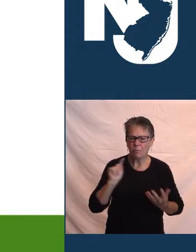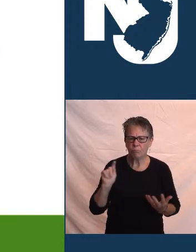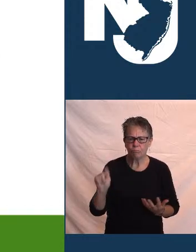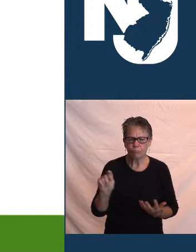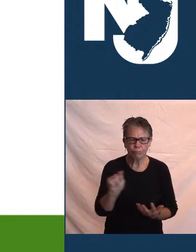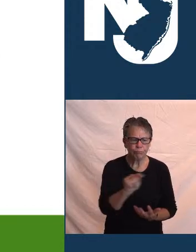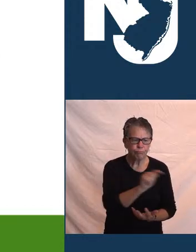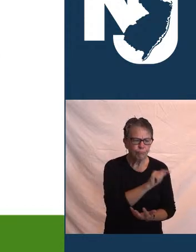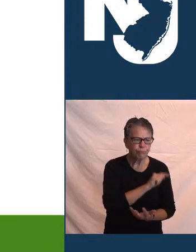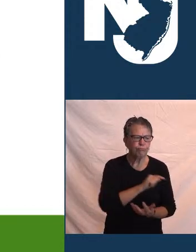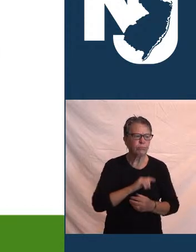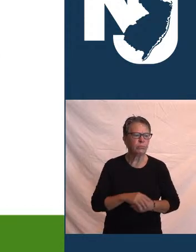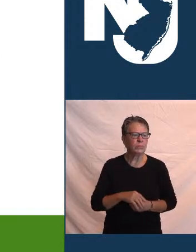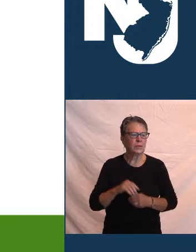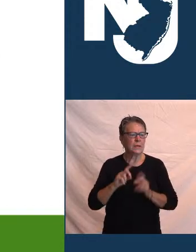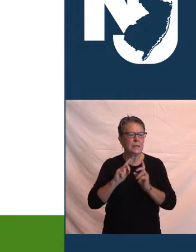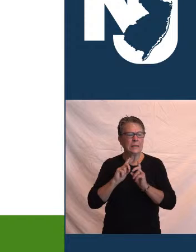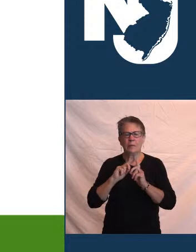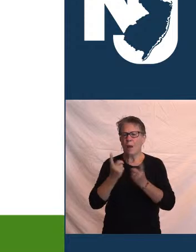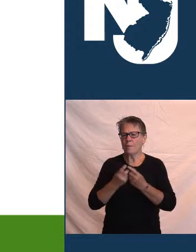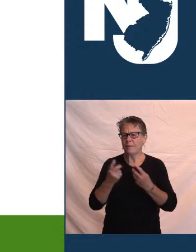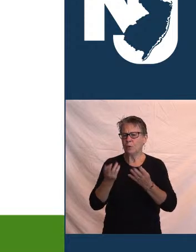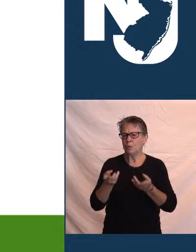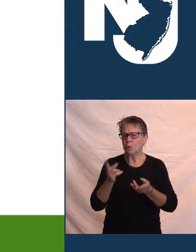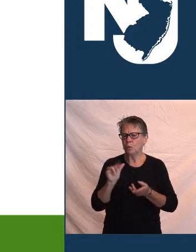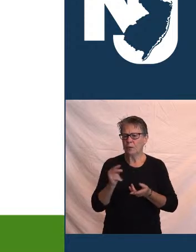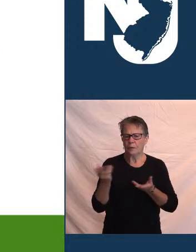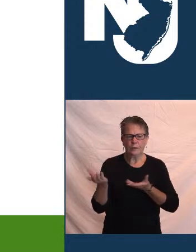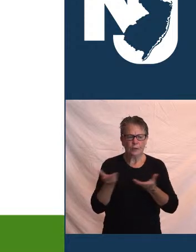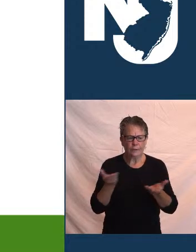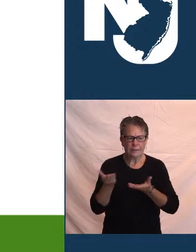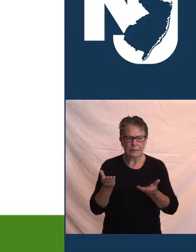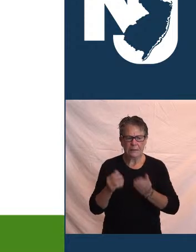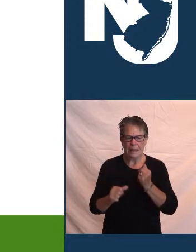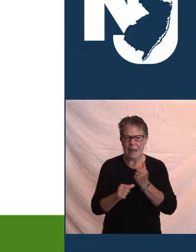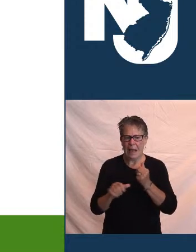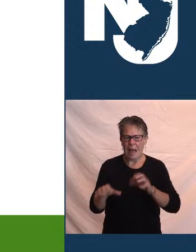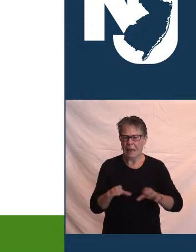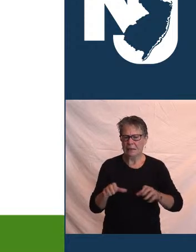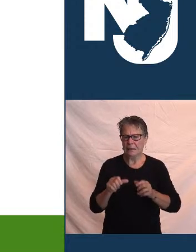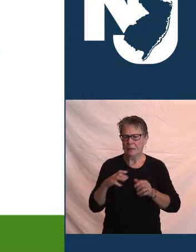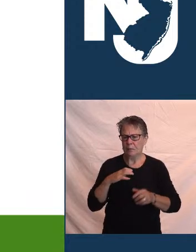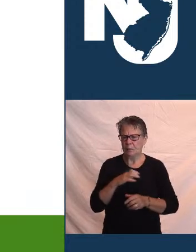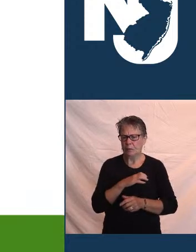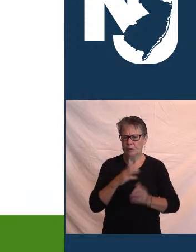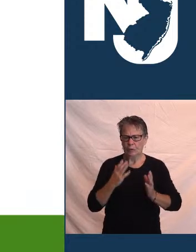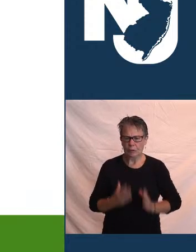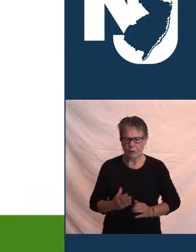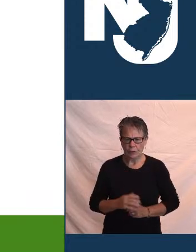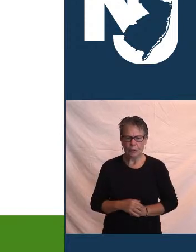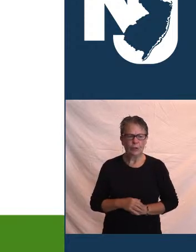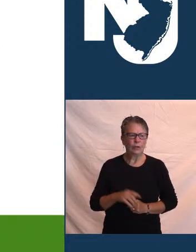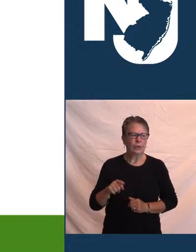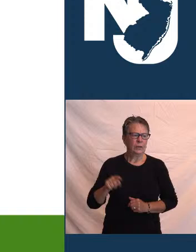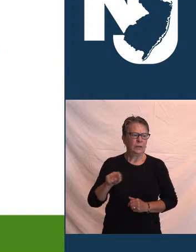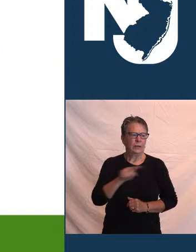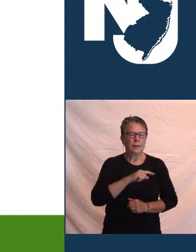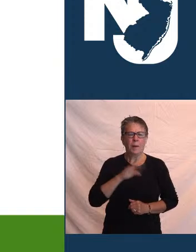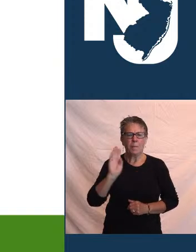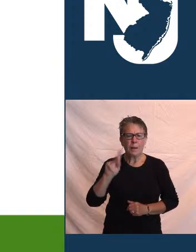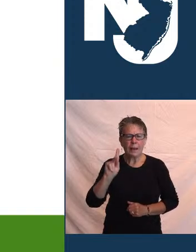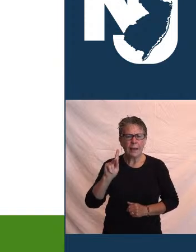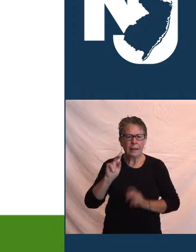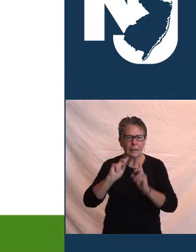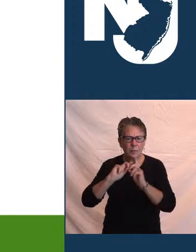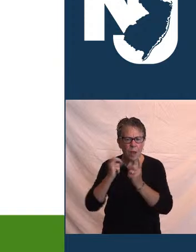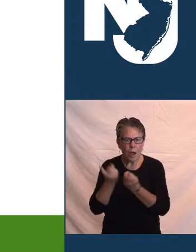always, Dan Kelly, the head of the Governor's Disaster Recovery Office. We will take your questions to help you navigate available